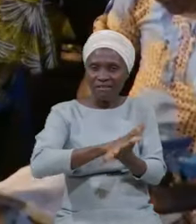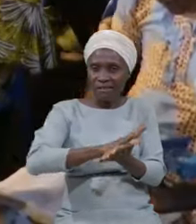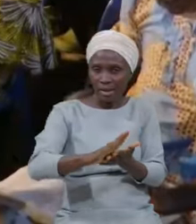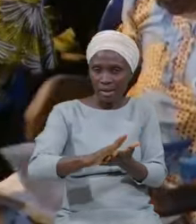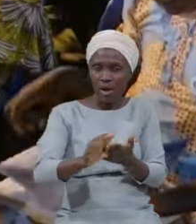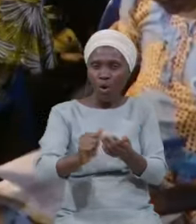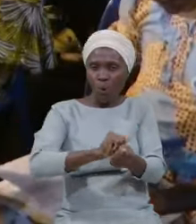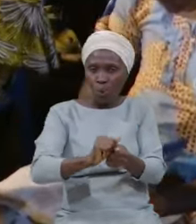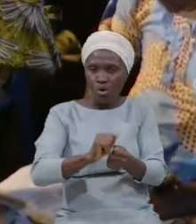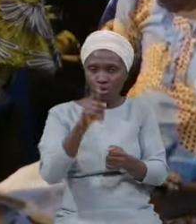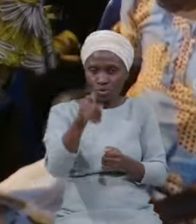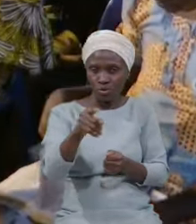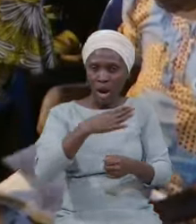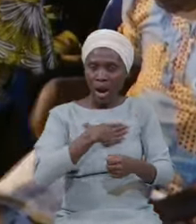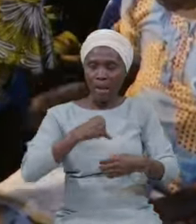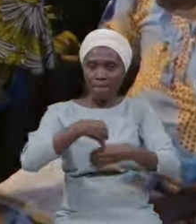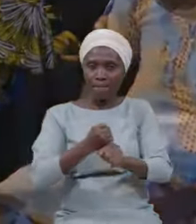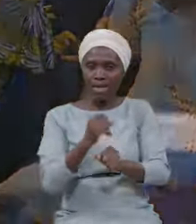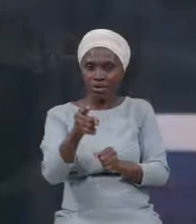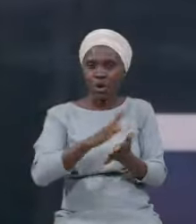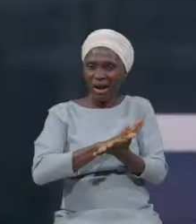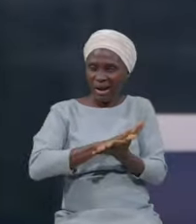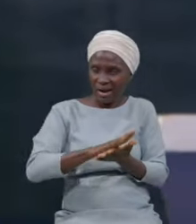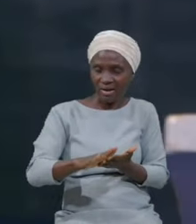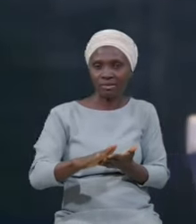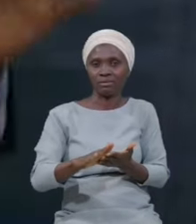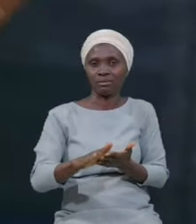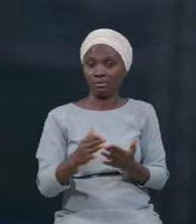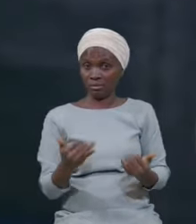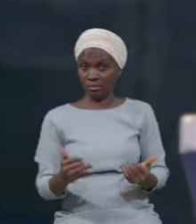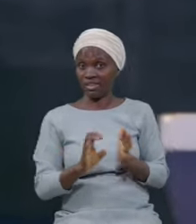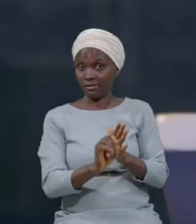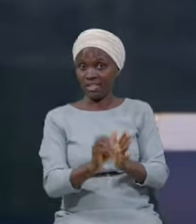you clean. Now, if you told somebody, wash you and make you